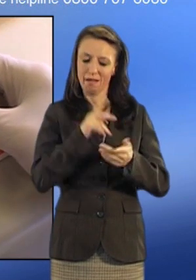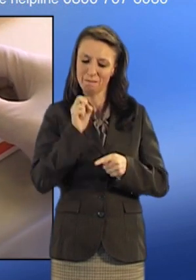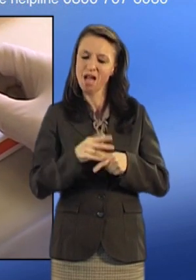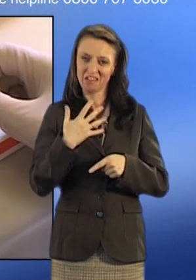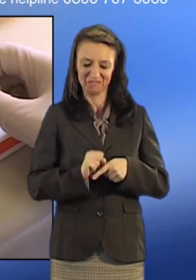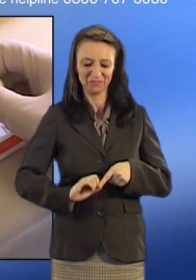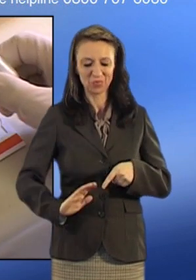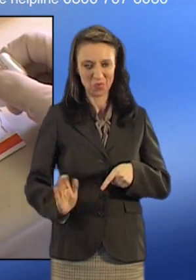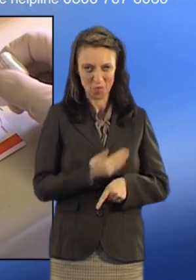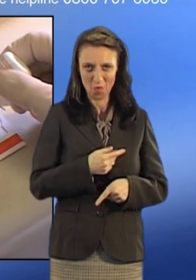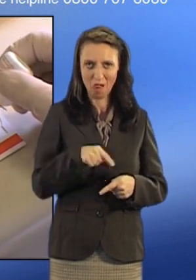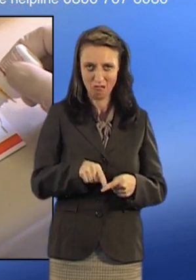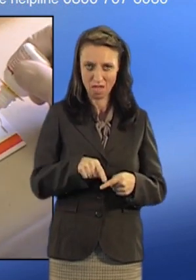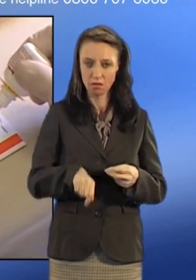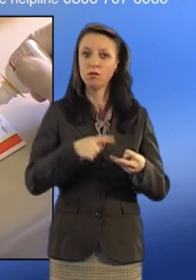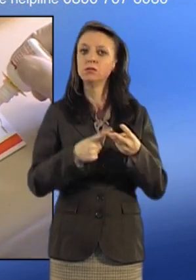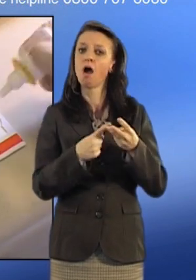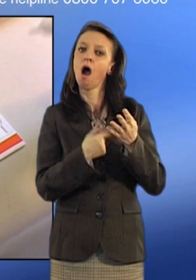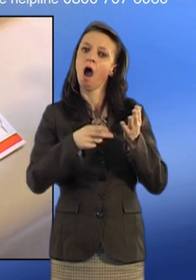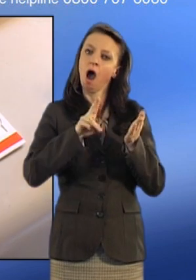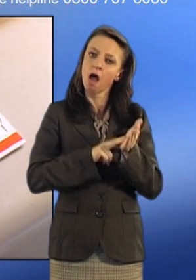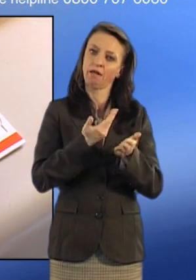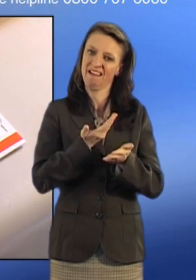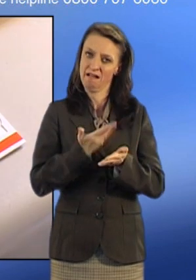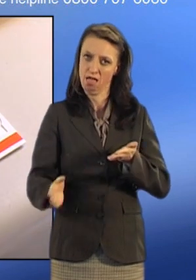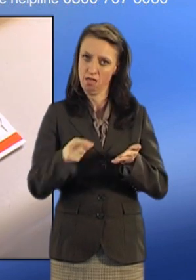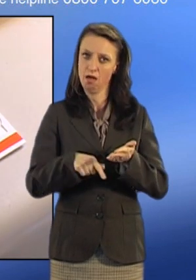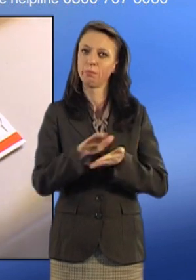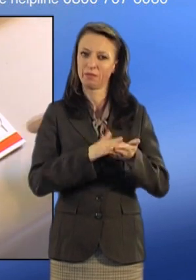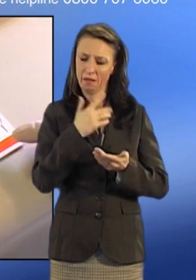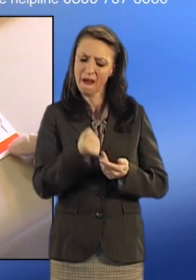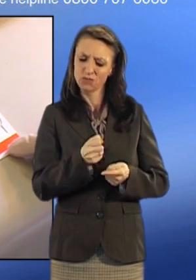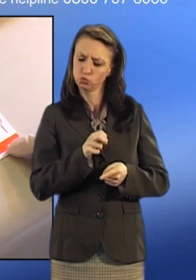and unclear, which means that some traces of blood were found.